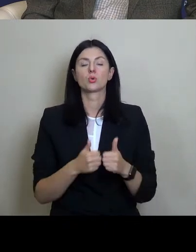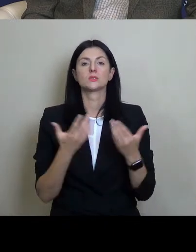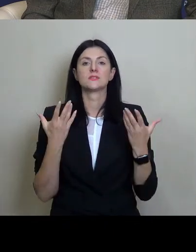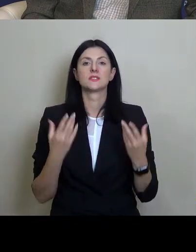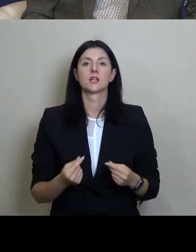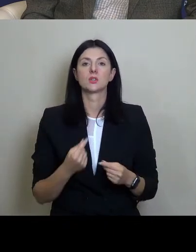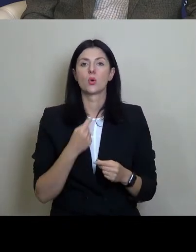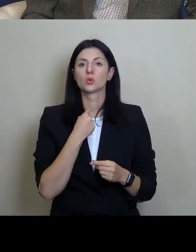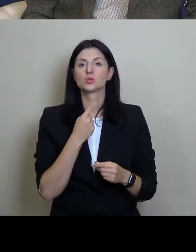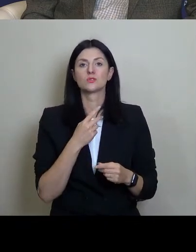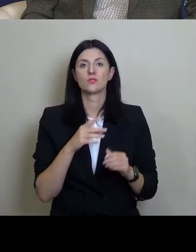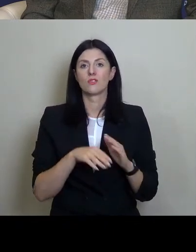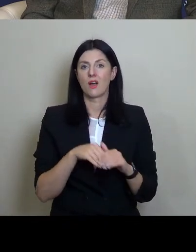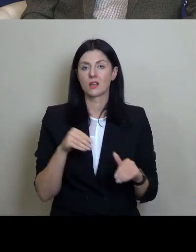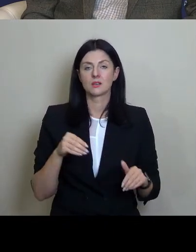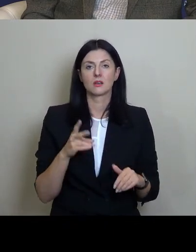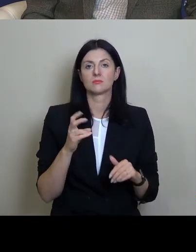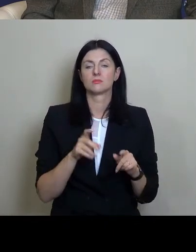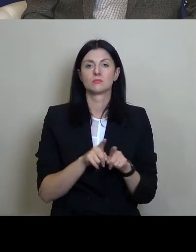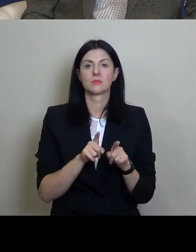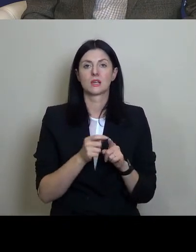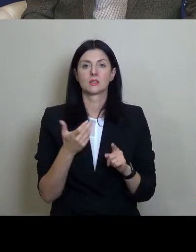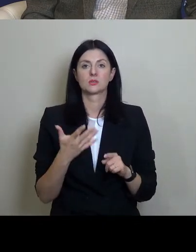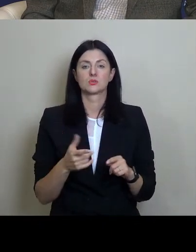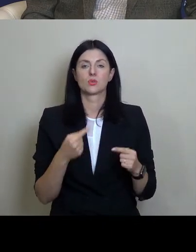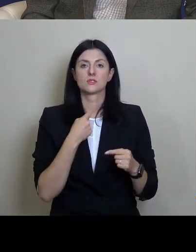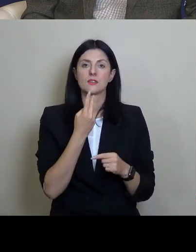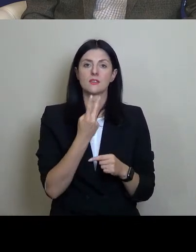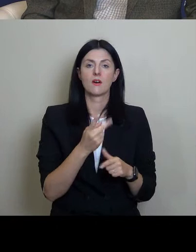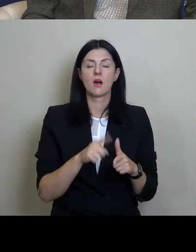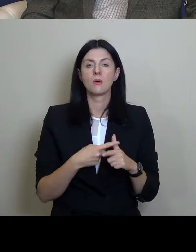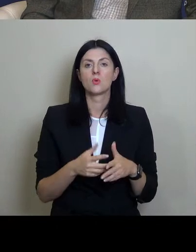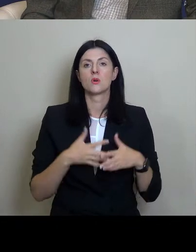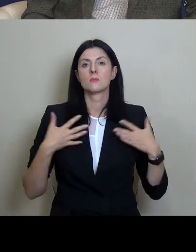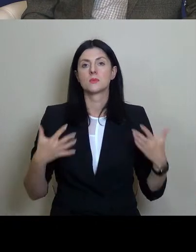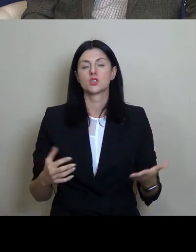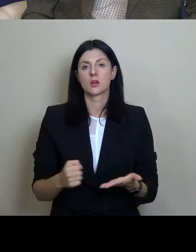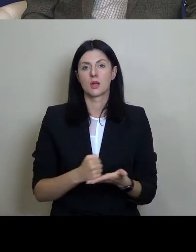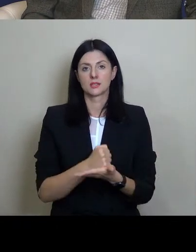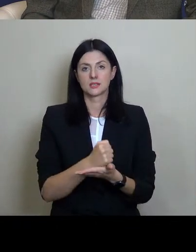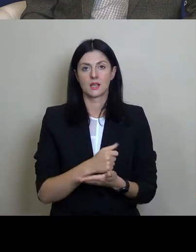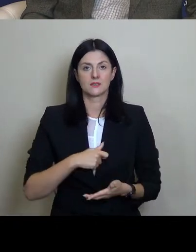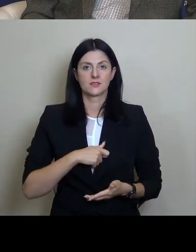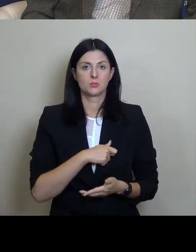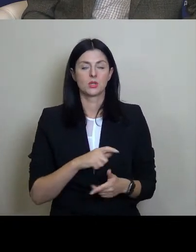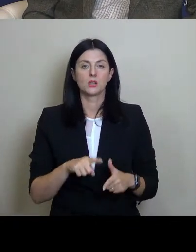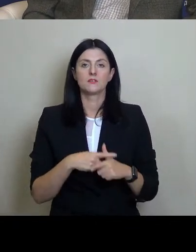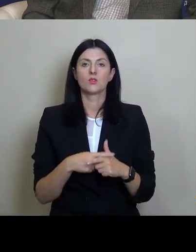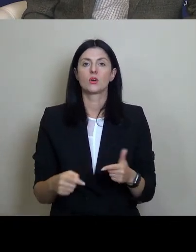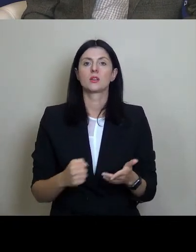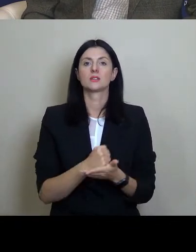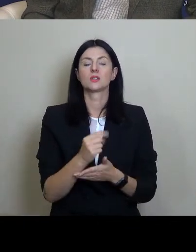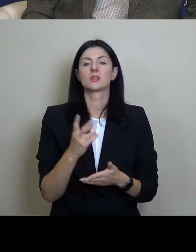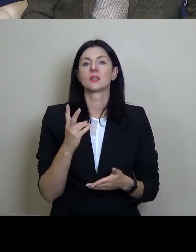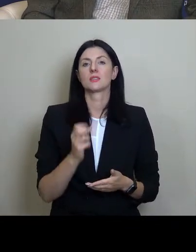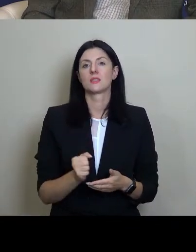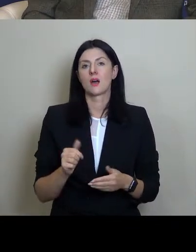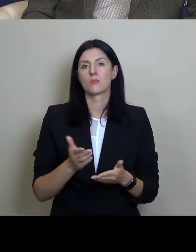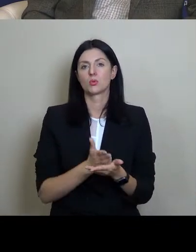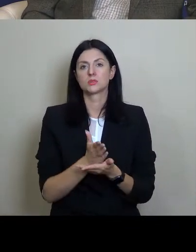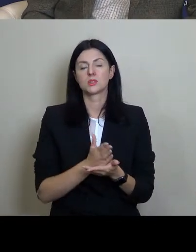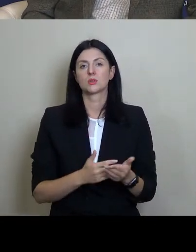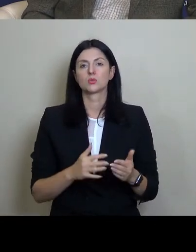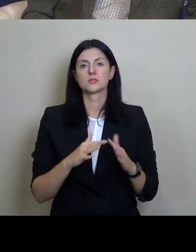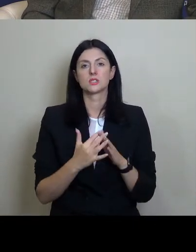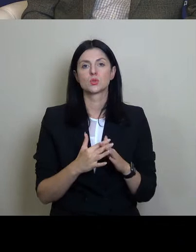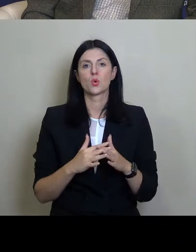the constituency the same number of votes have been obtained by two or more candidates of the